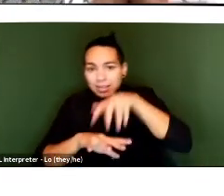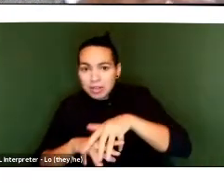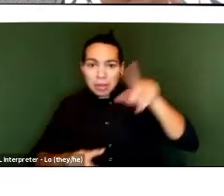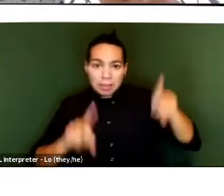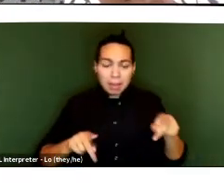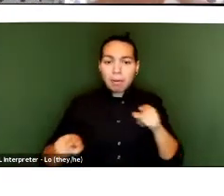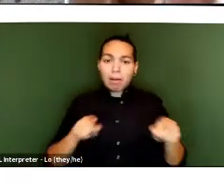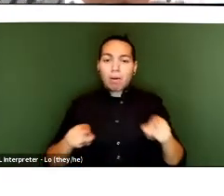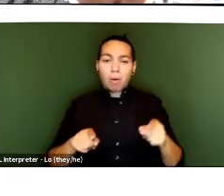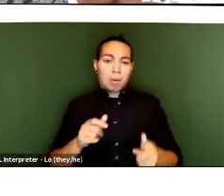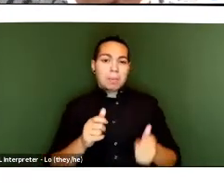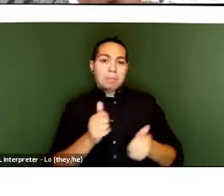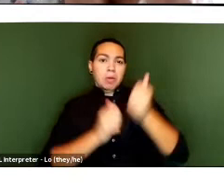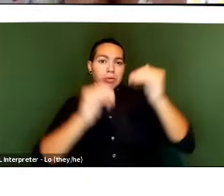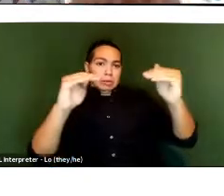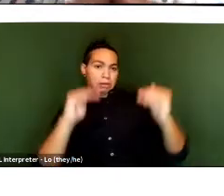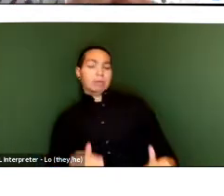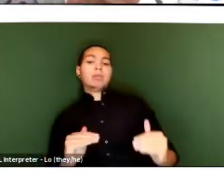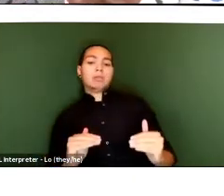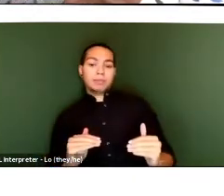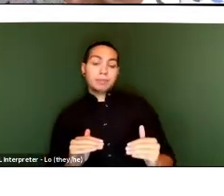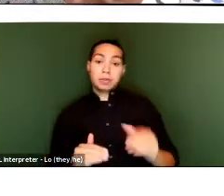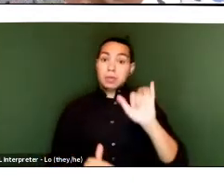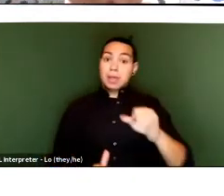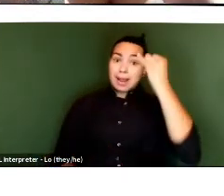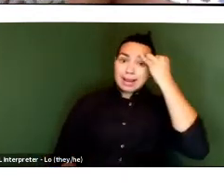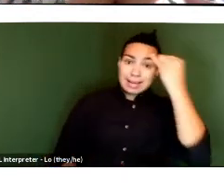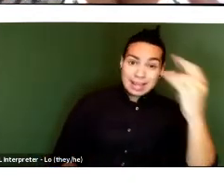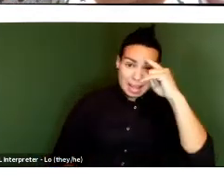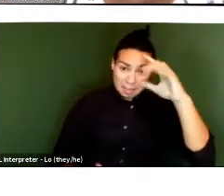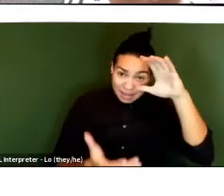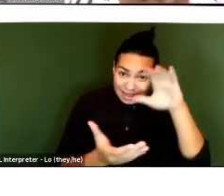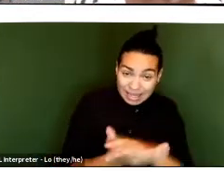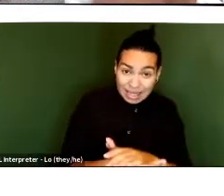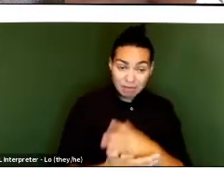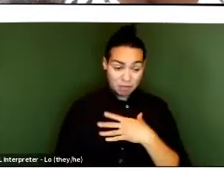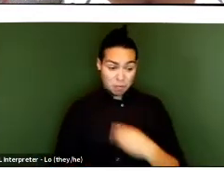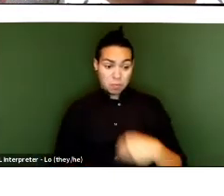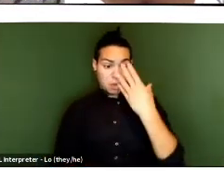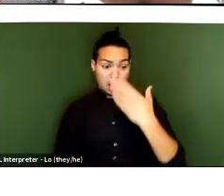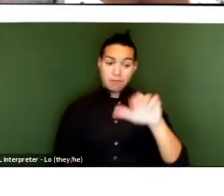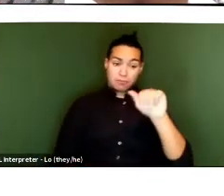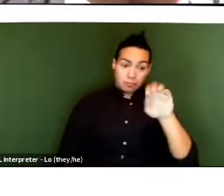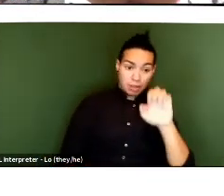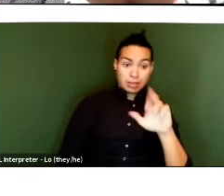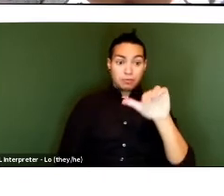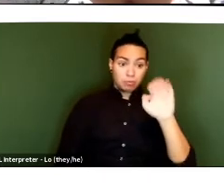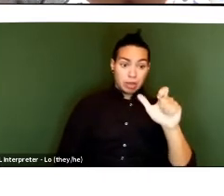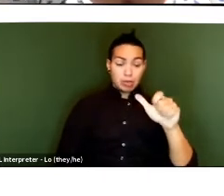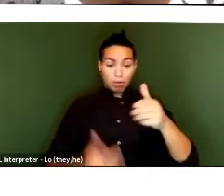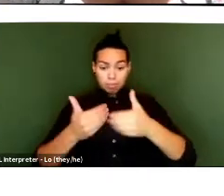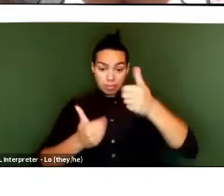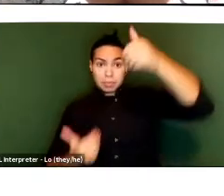the ideologies of race and white racial hierarchy grew increasingly popular in Western thought and culture